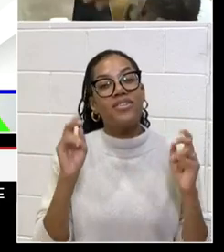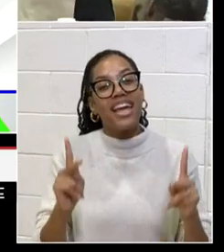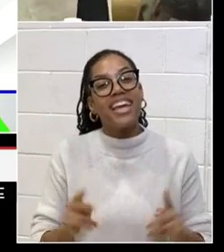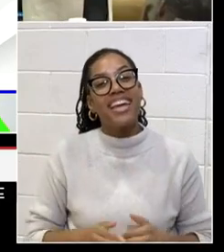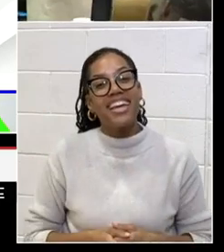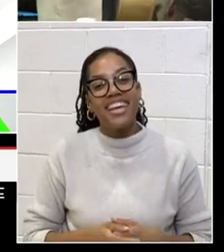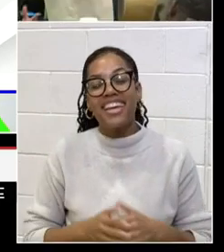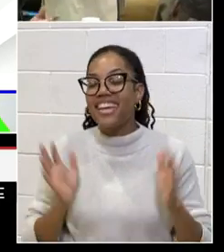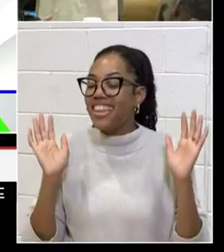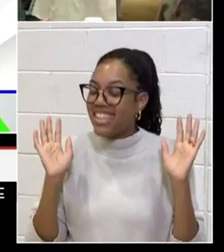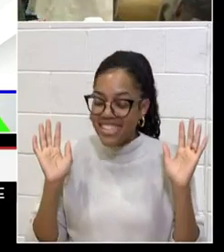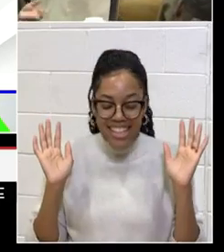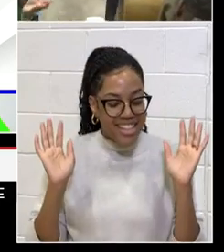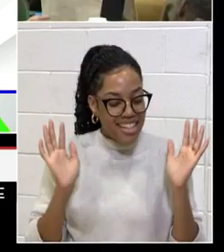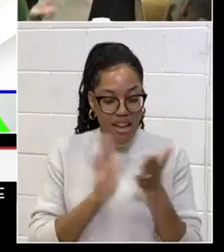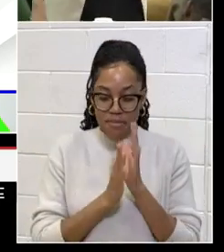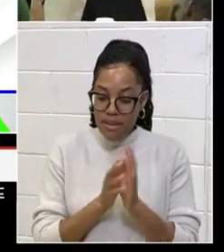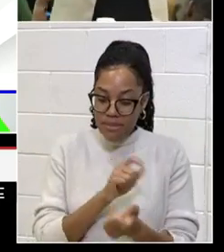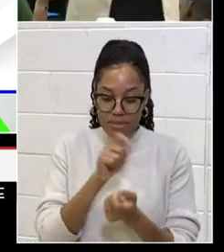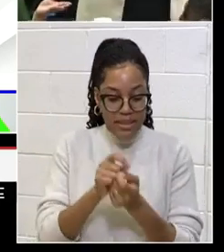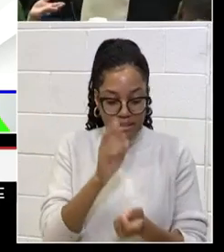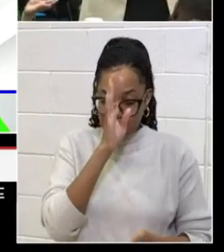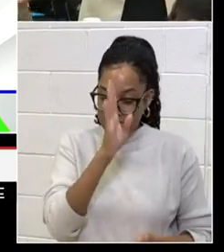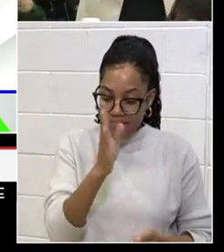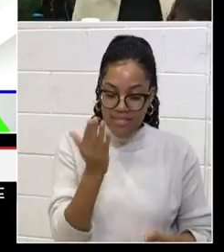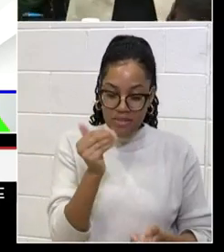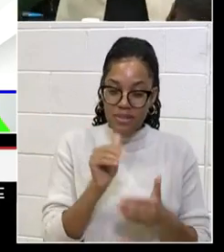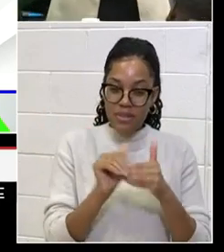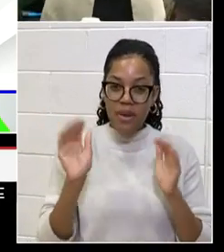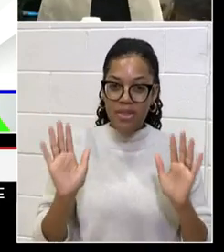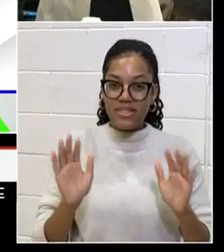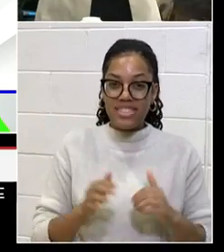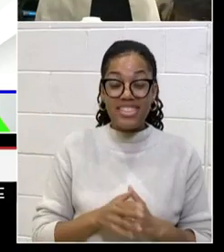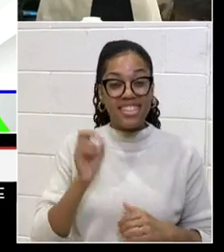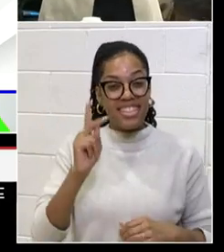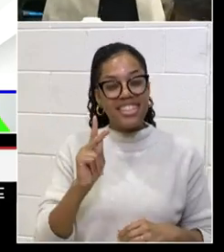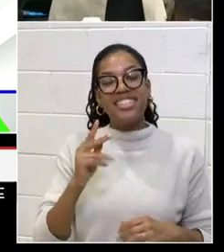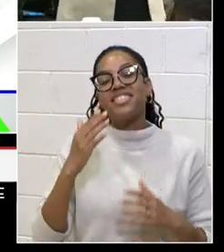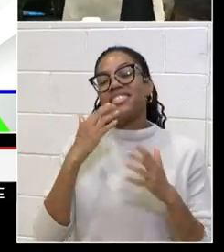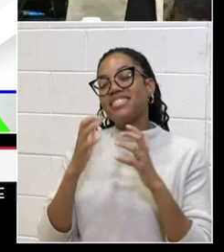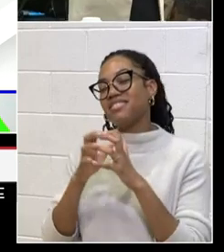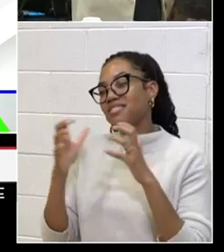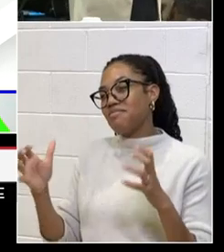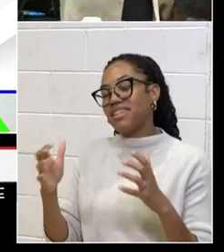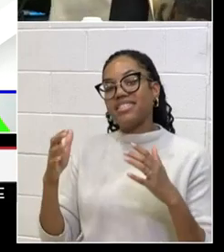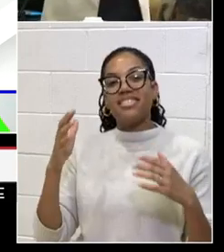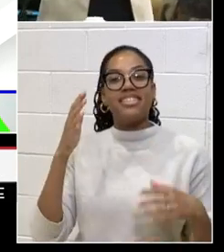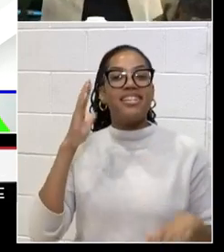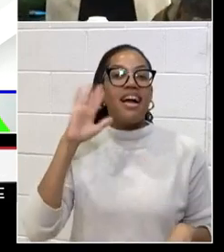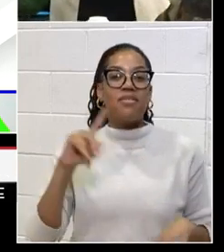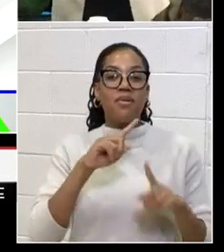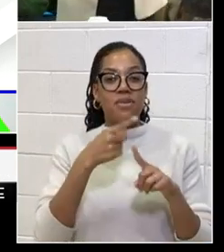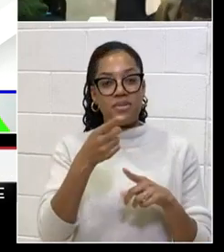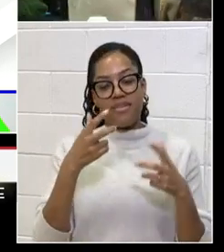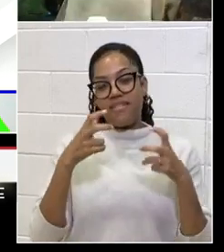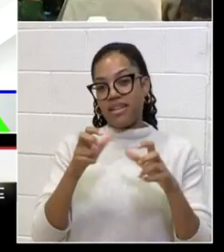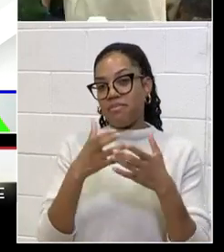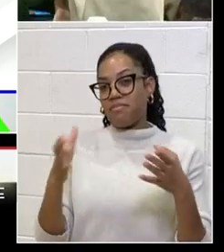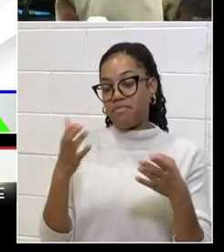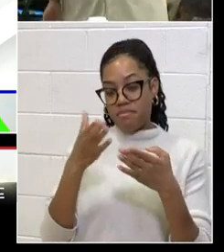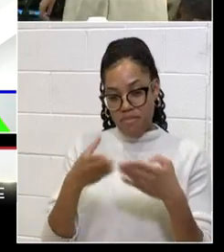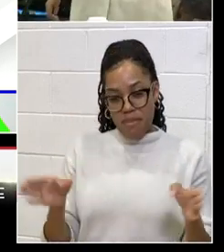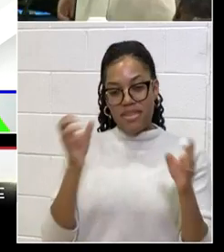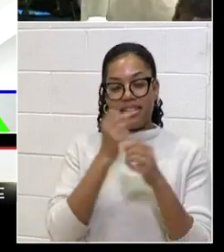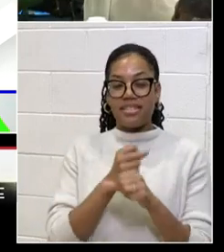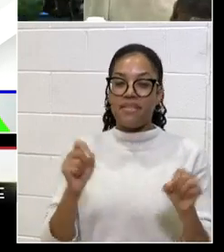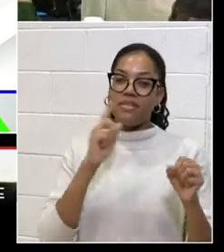doing. I'm getting specific with you. So thank you so much. Like, when you invest in public safety, you really are investing